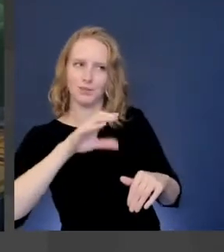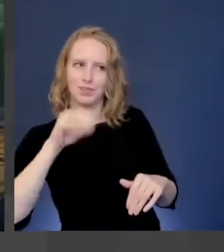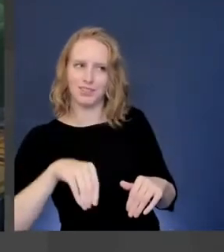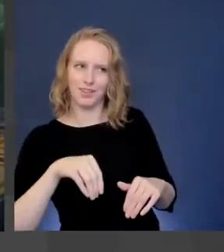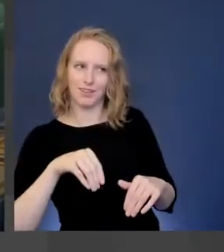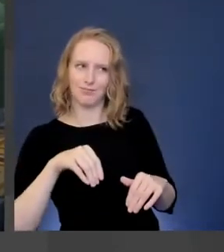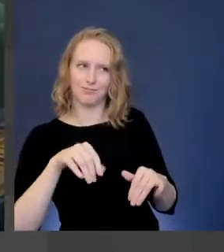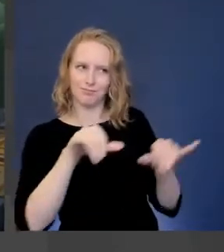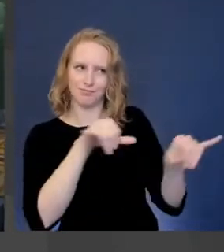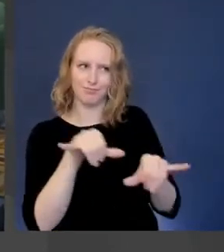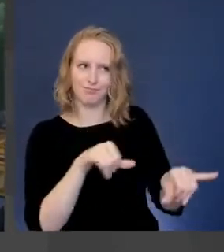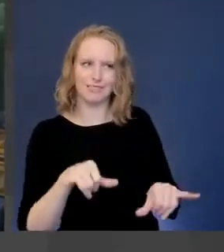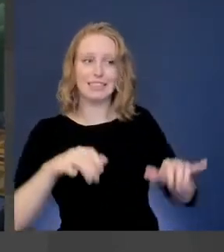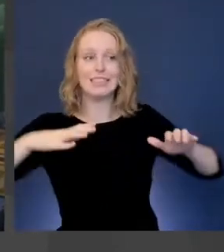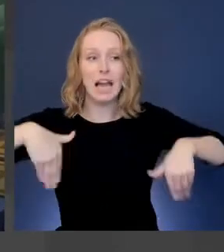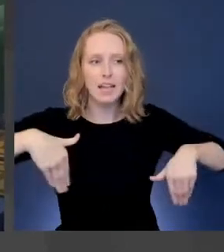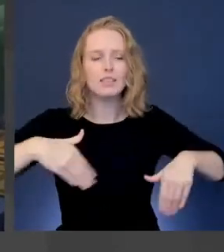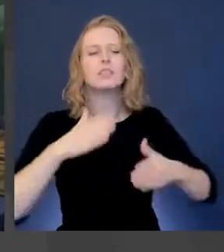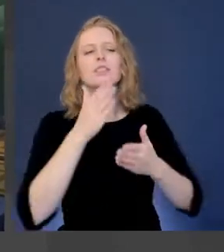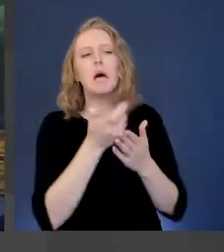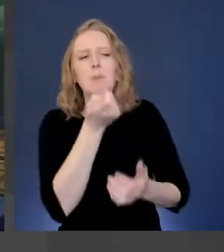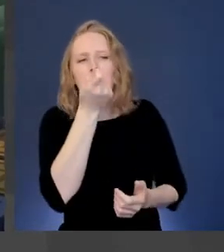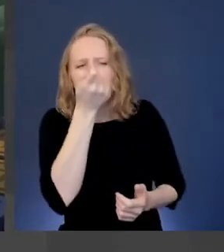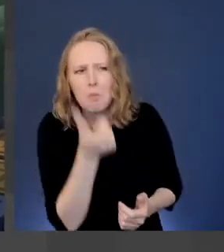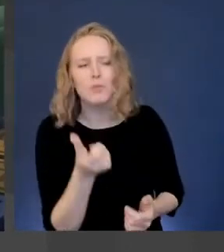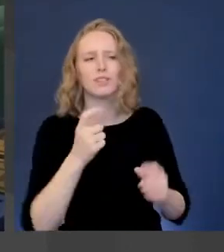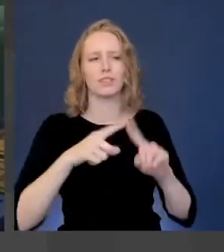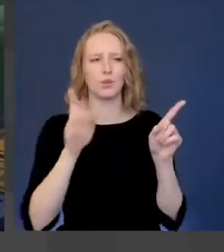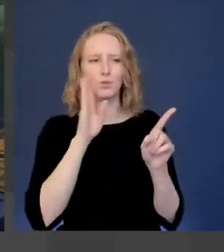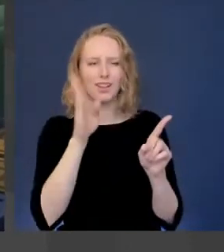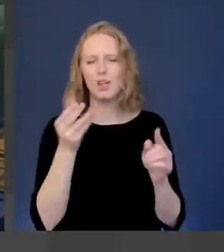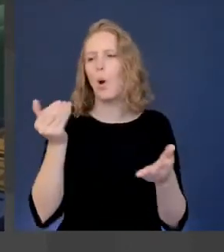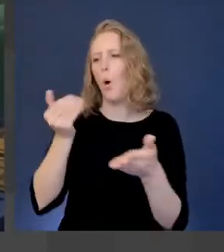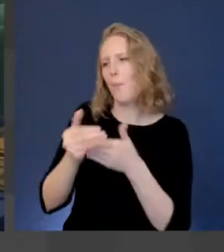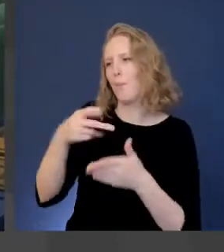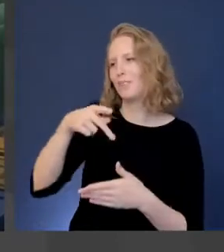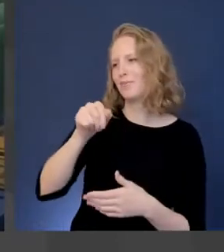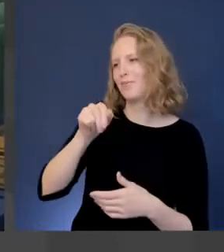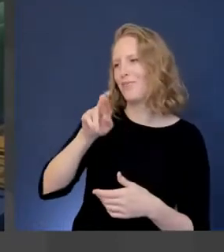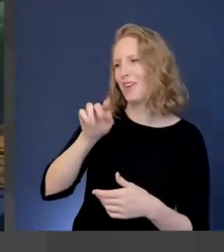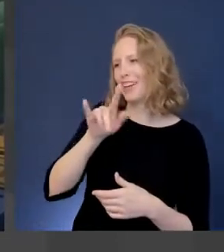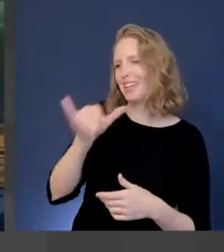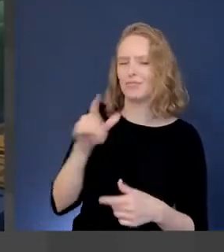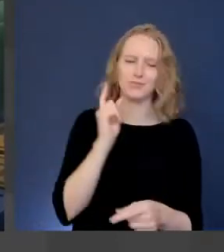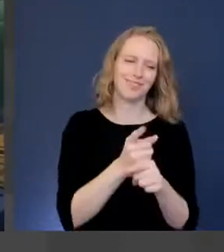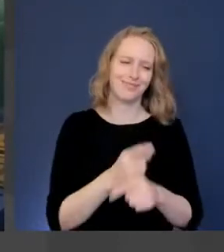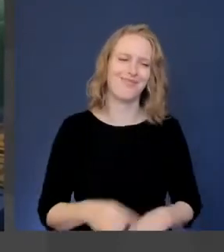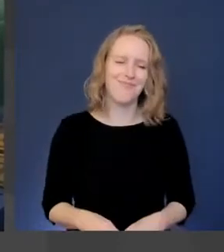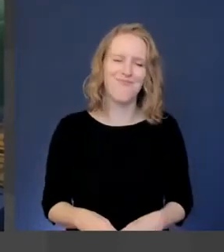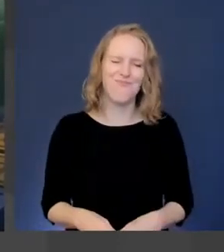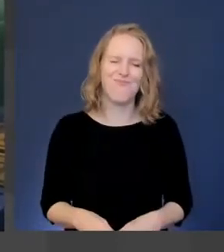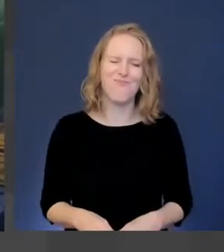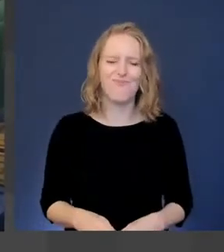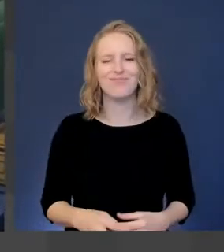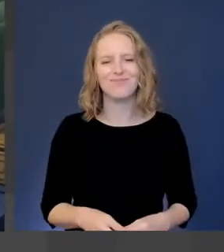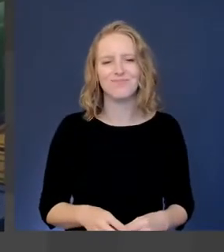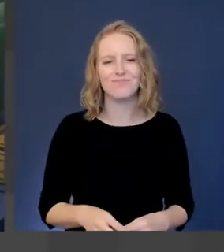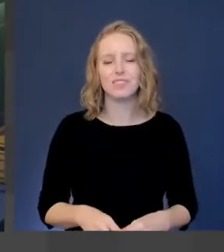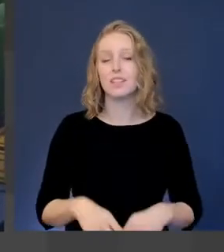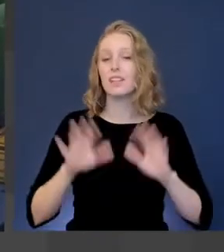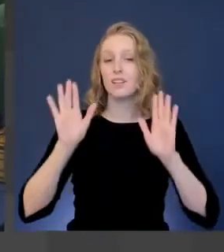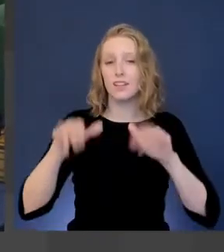similar. Details will be different. But seed almost parity. Seed almost parity. That's it. That's what we're going to call it. So I know everyone